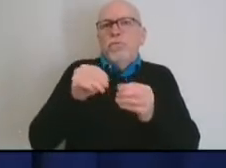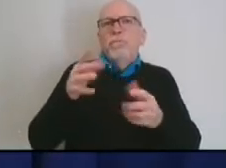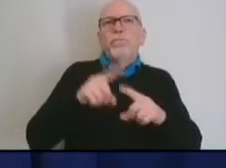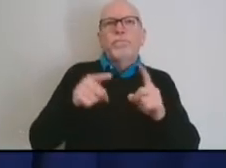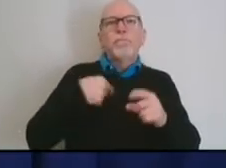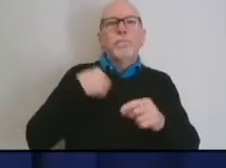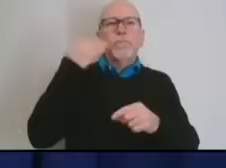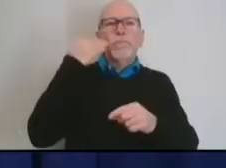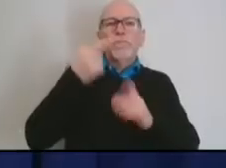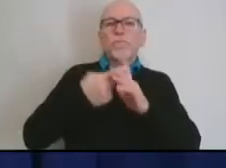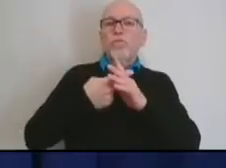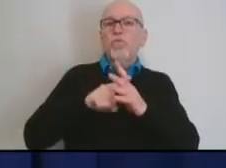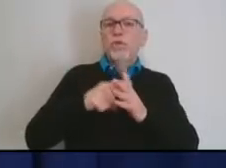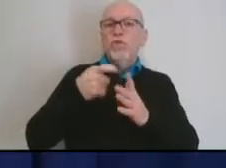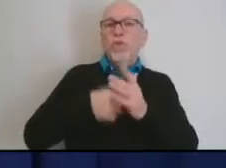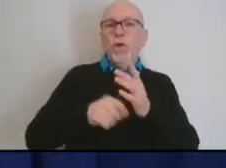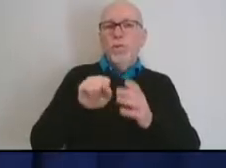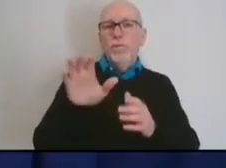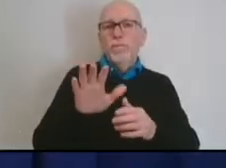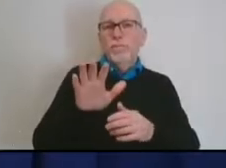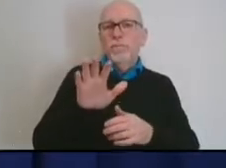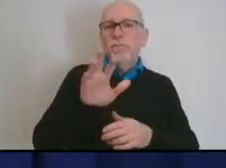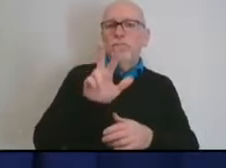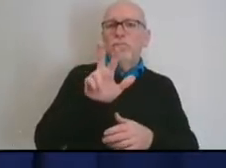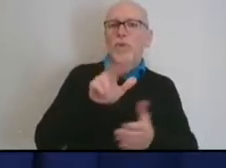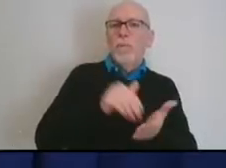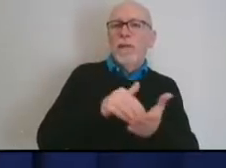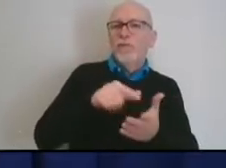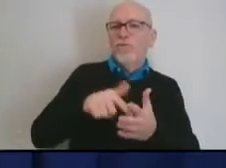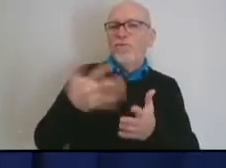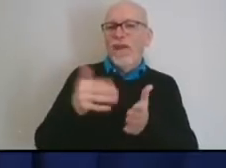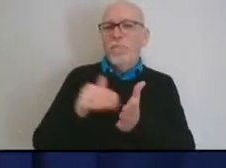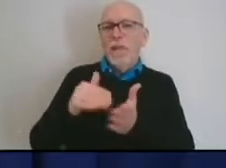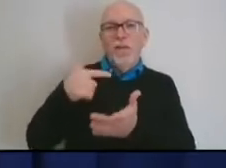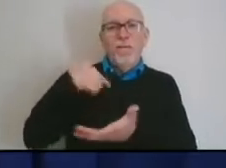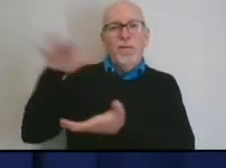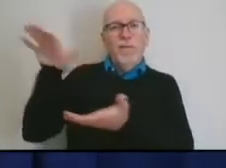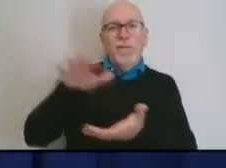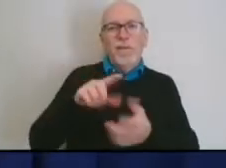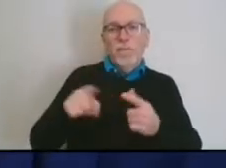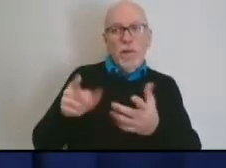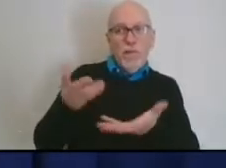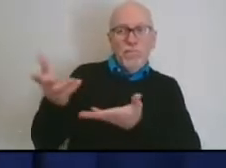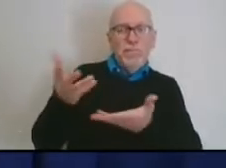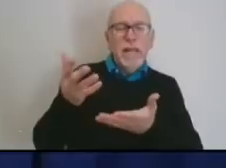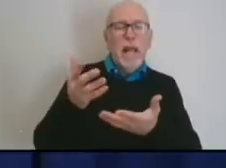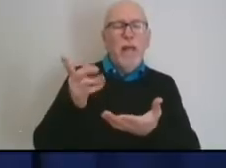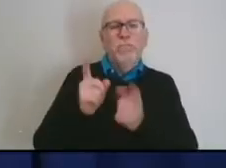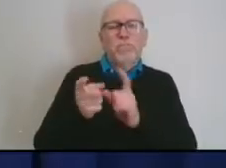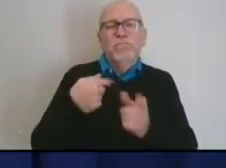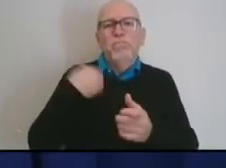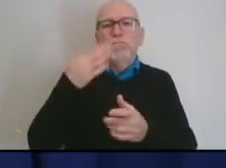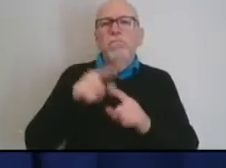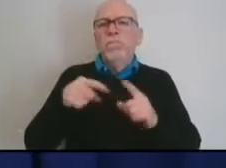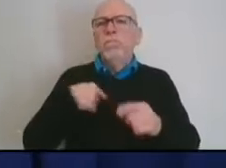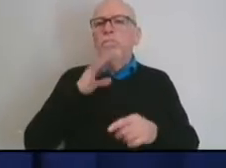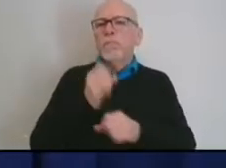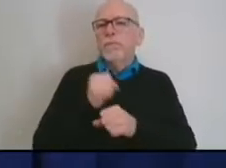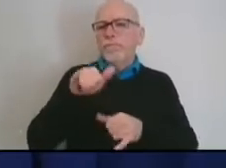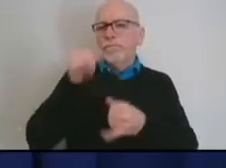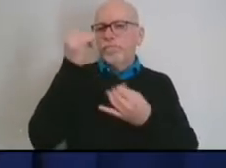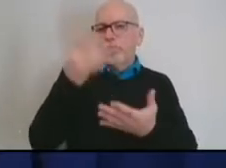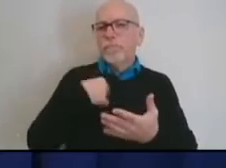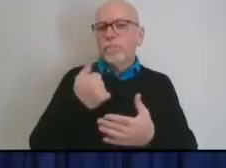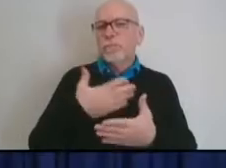the original cost was somewhere between $3 to $5 million, but that may have changed since the last time I looked at it. I would be happy to get that for you though